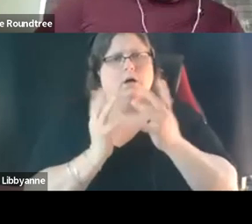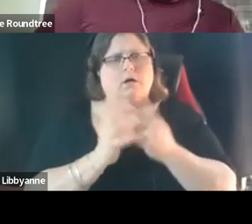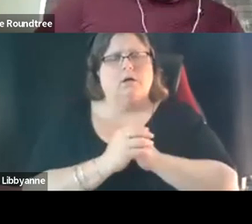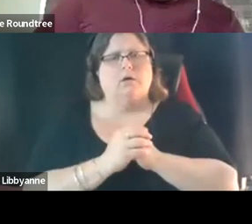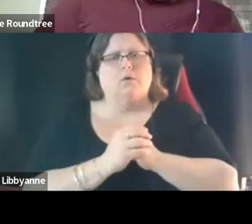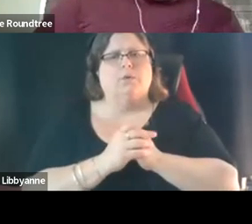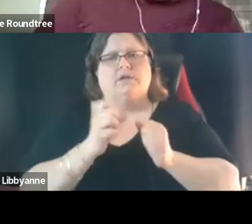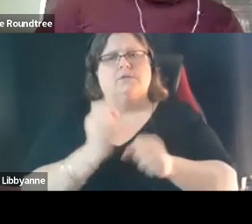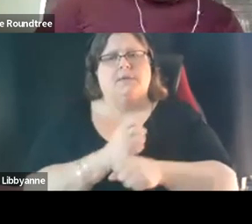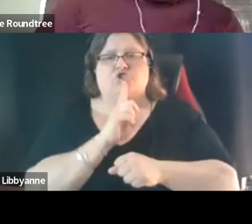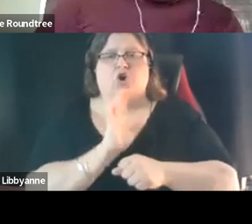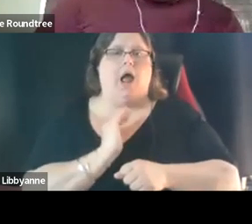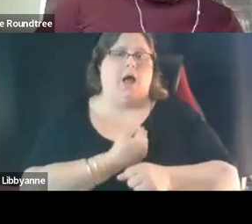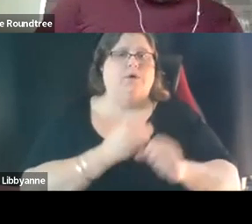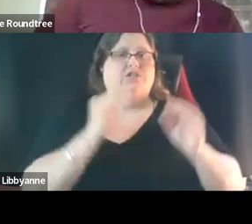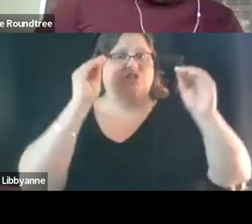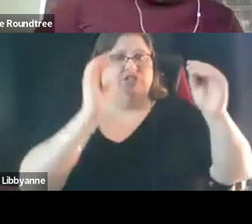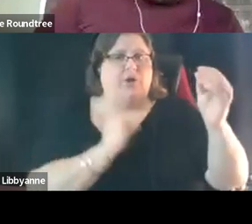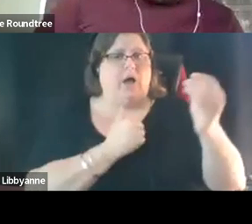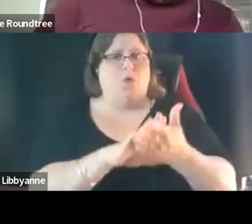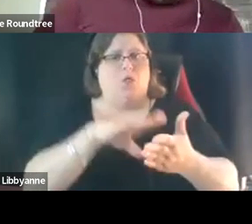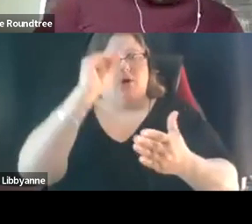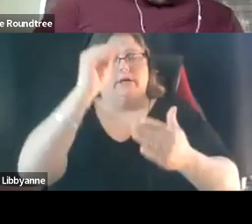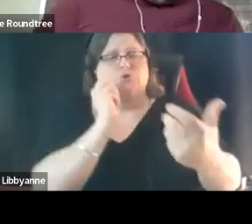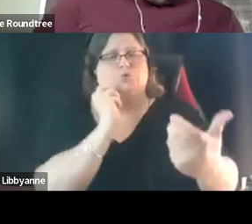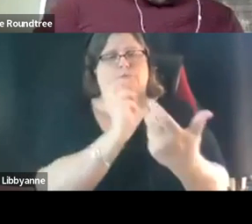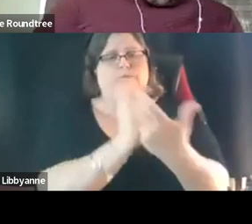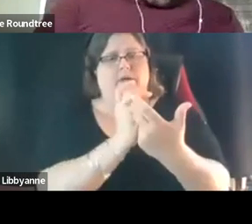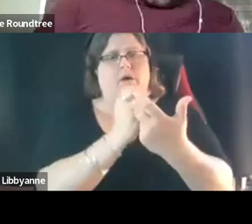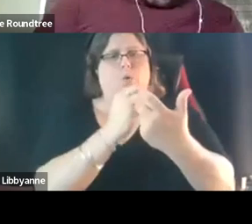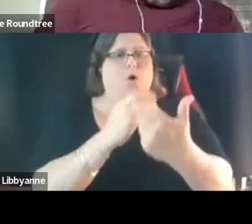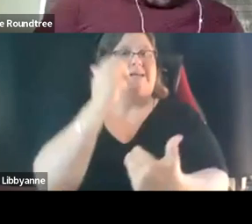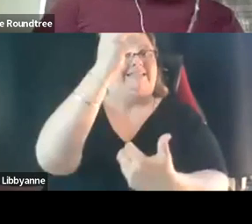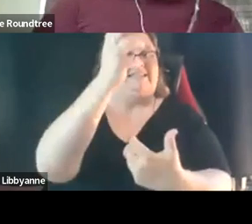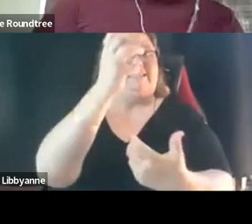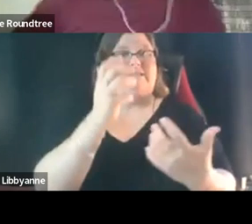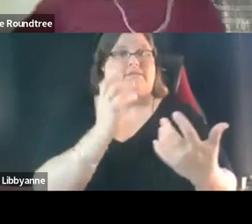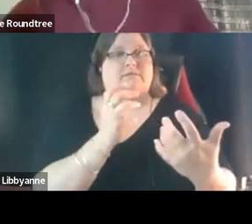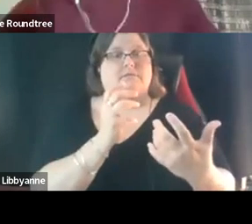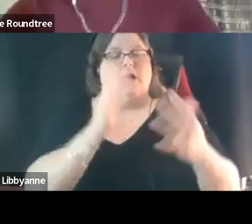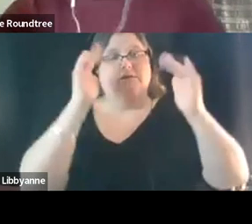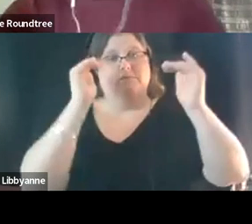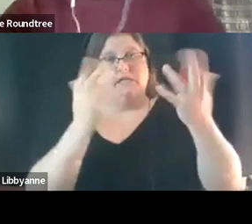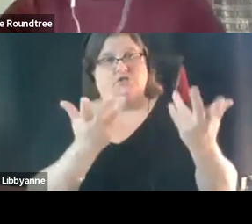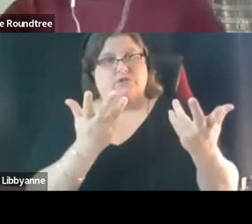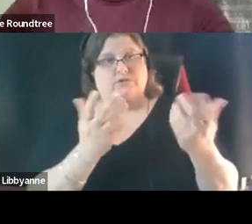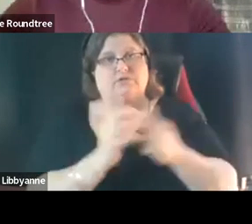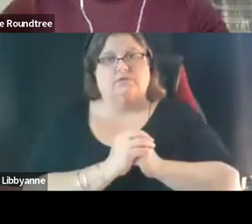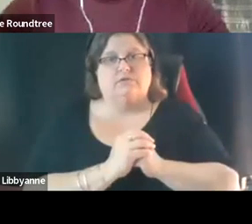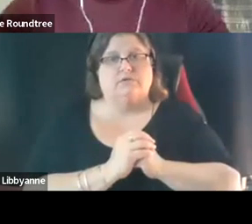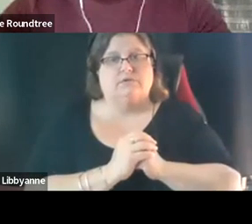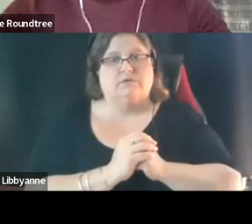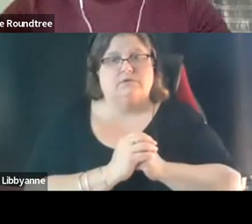students to meet or exceed grade level expectations in the least restrictive environment. After all,